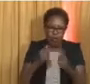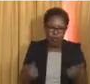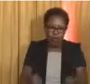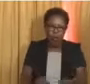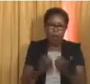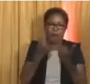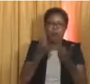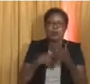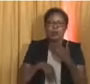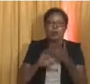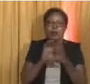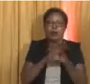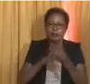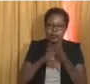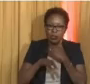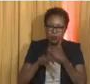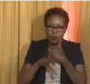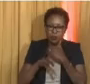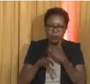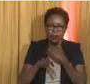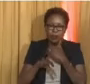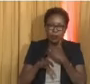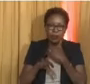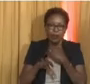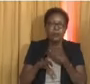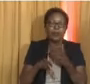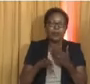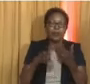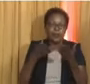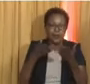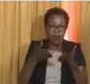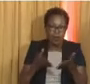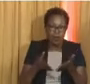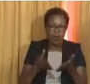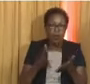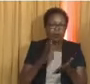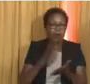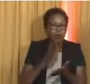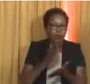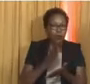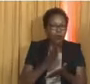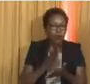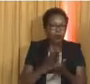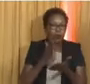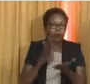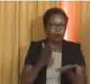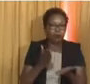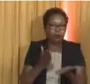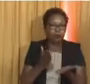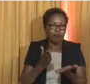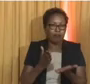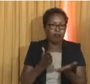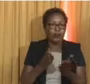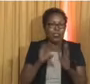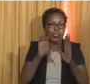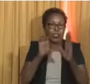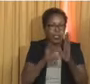polity. In effect, the overarching imperative that informed the drafting of Chapter